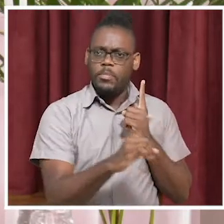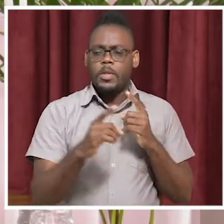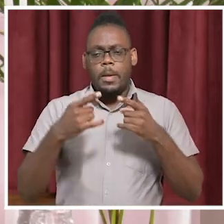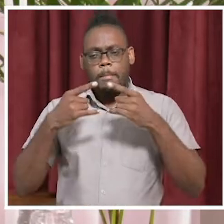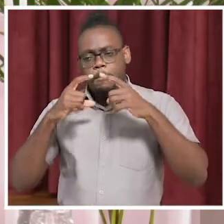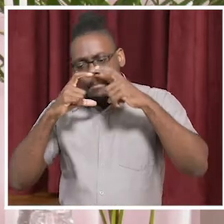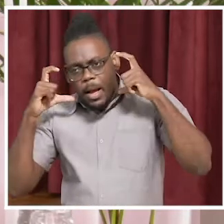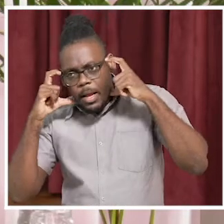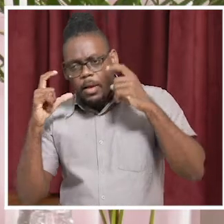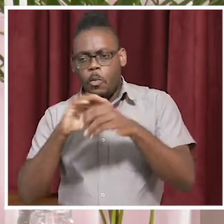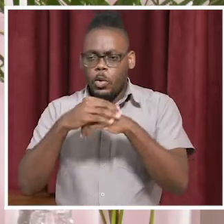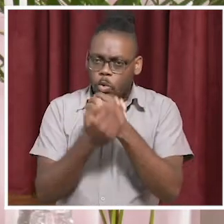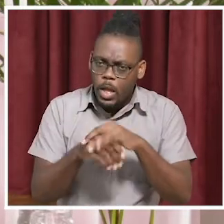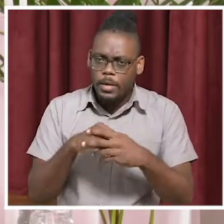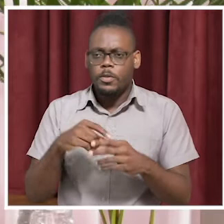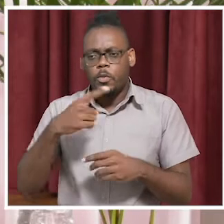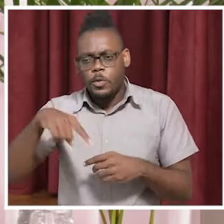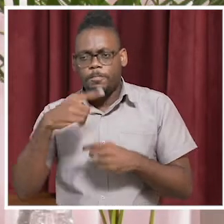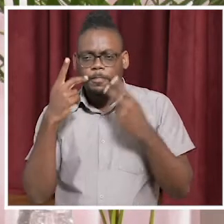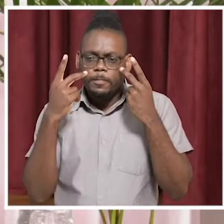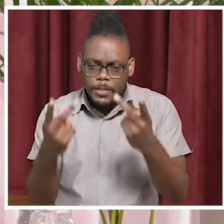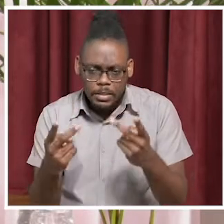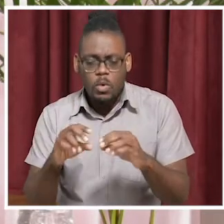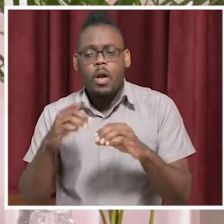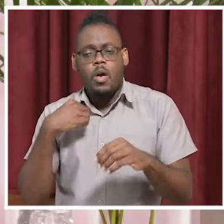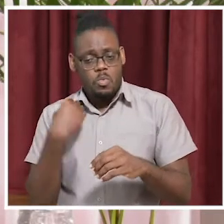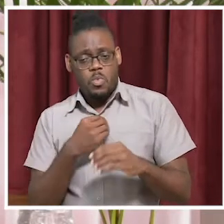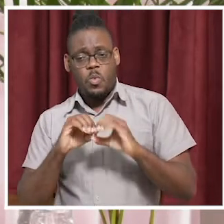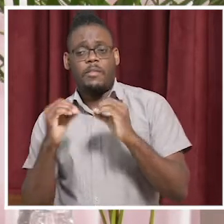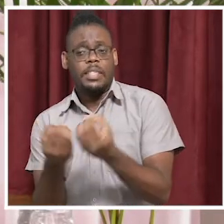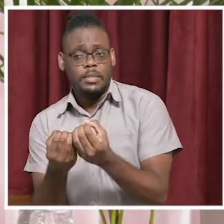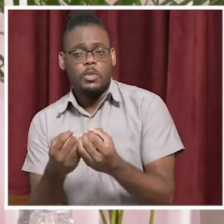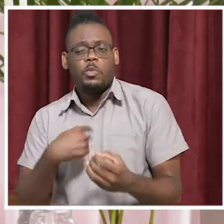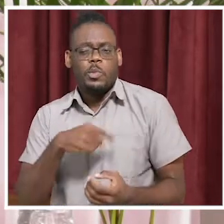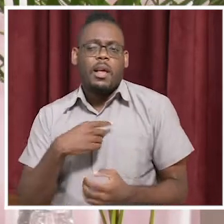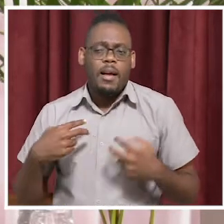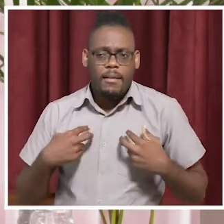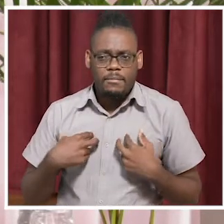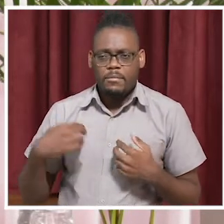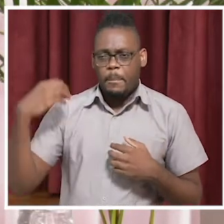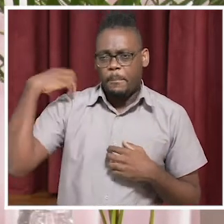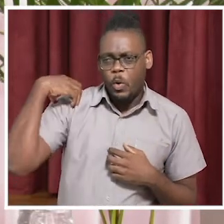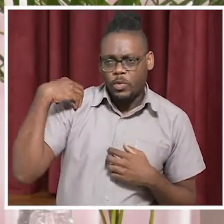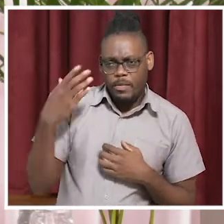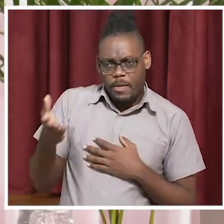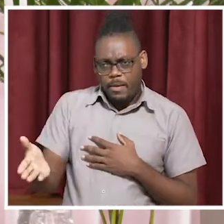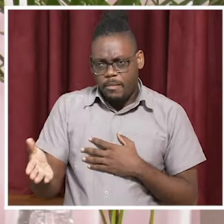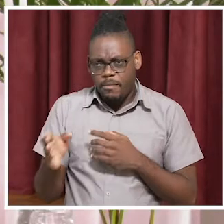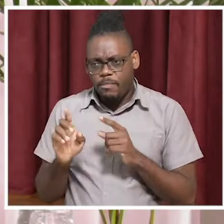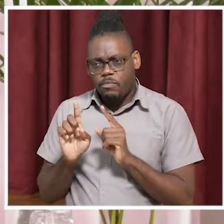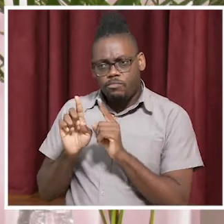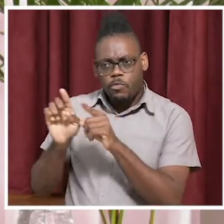of the grant is that we have officers assigned to districts and areas who visit the clients mm-hmm. based